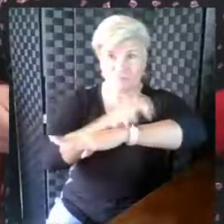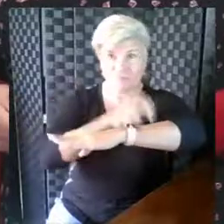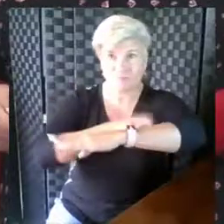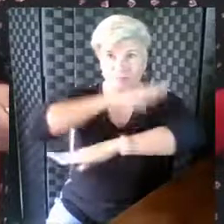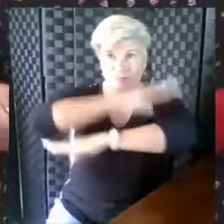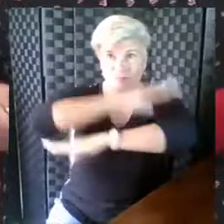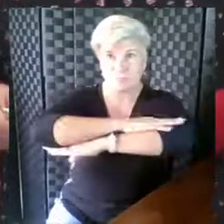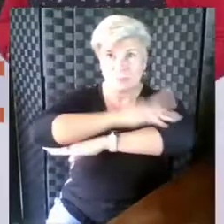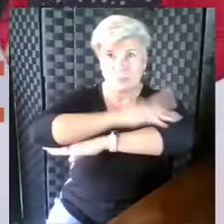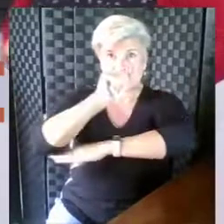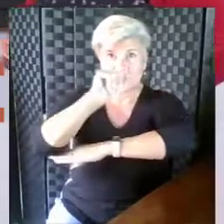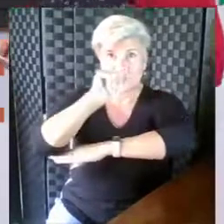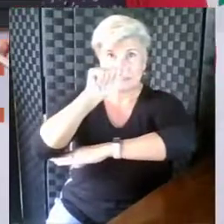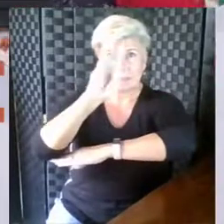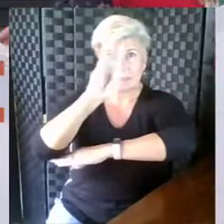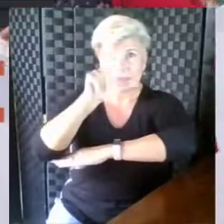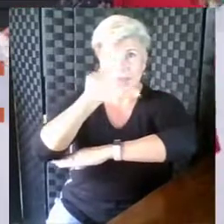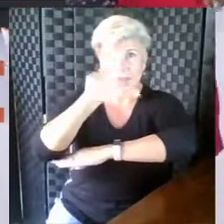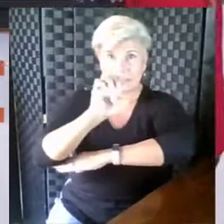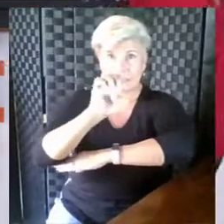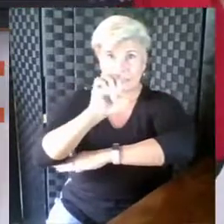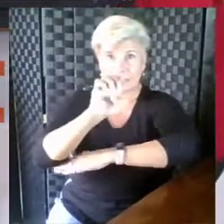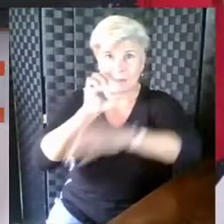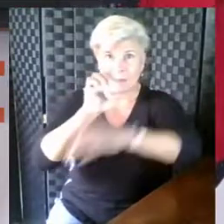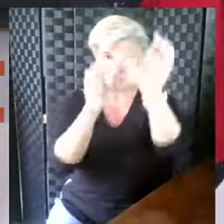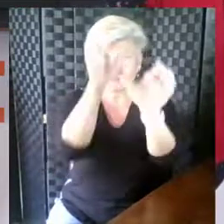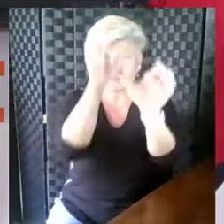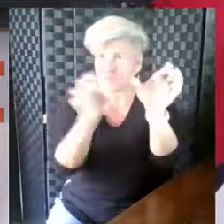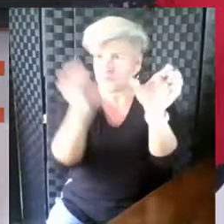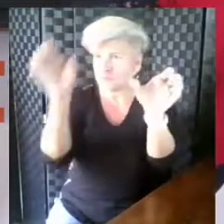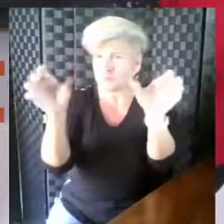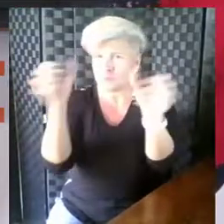table. Which column do you think it belongs in?